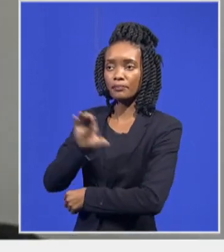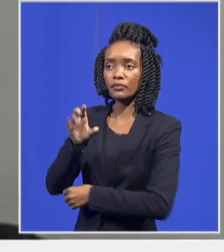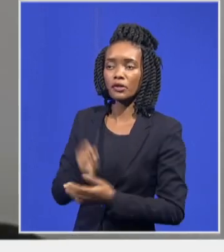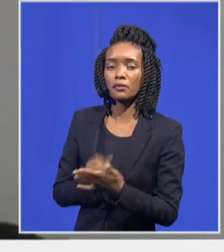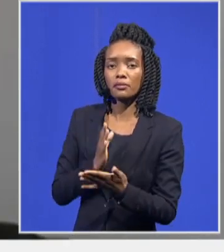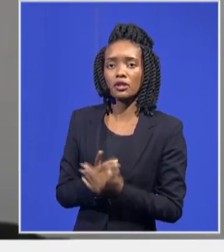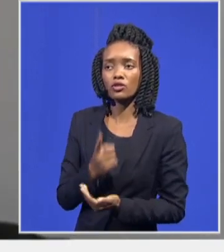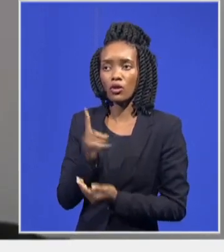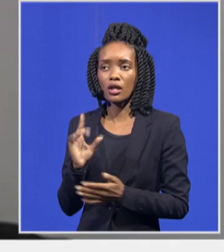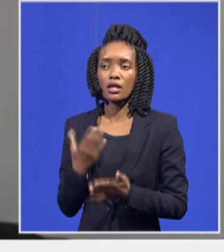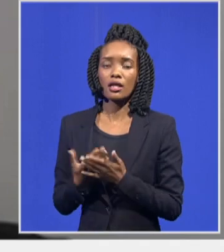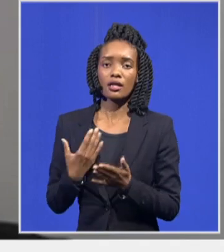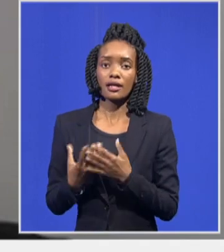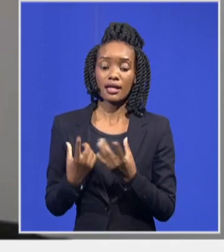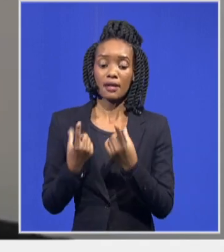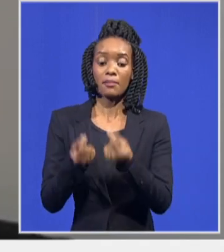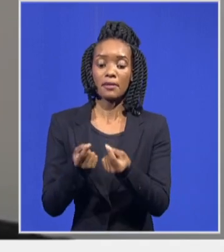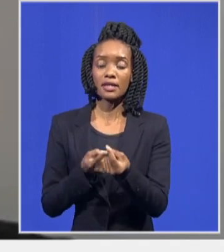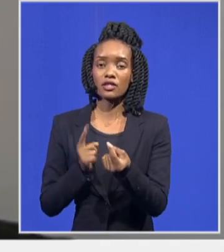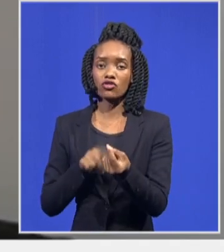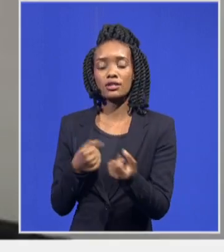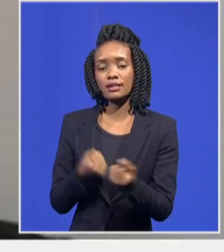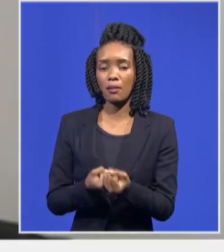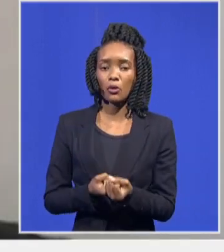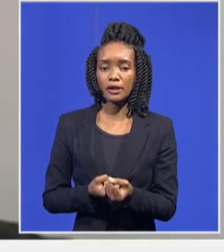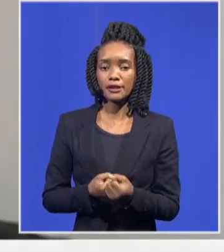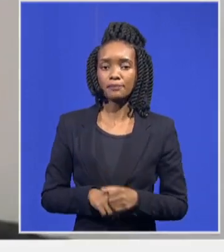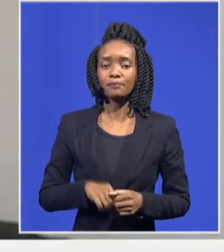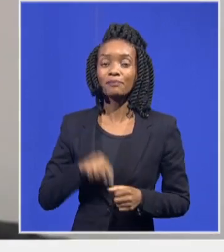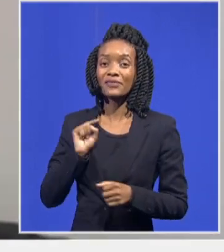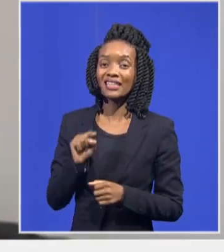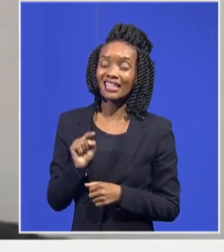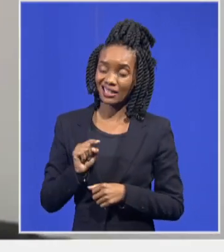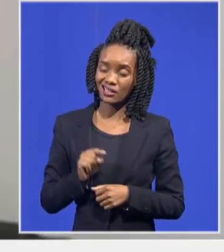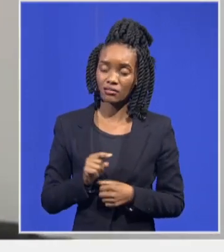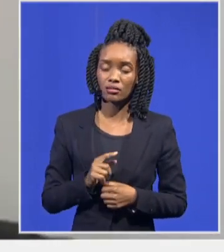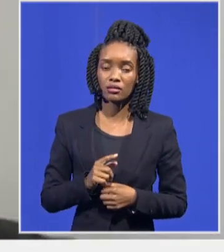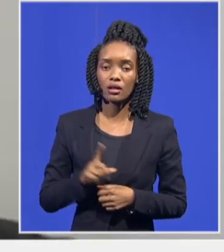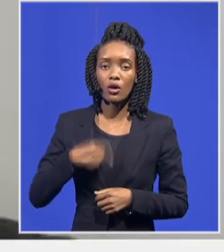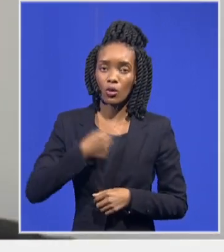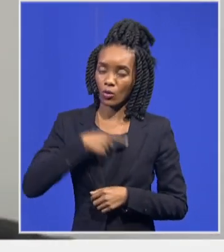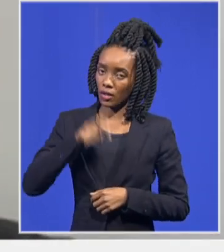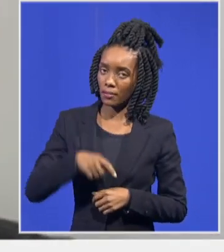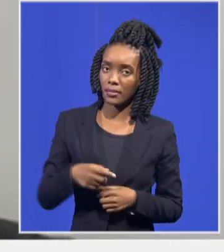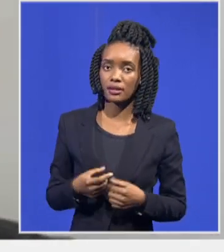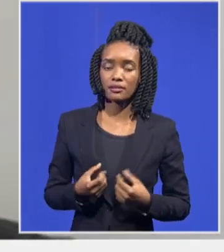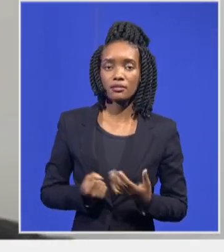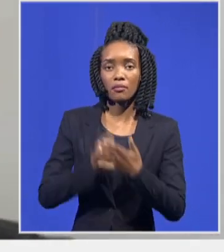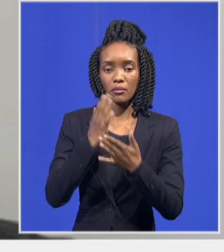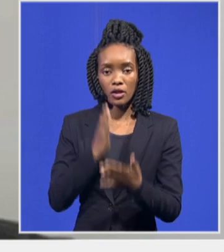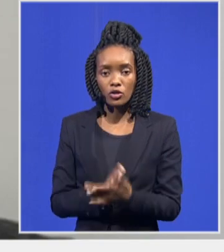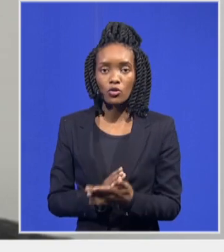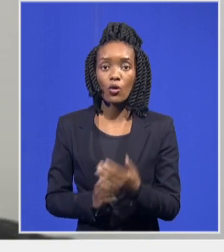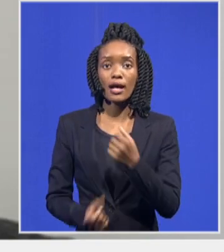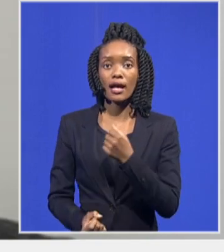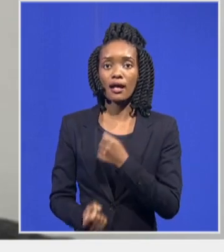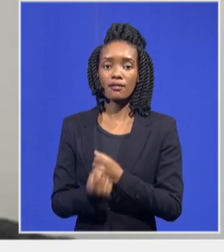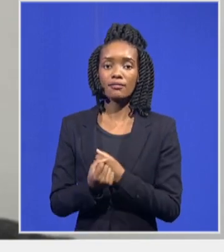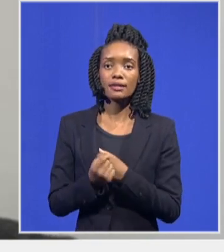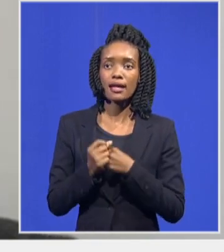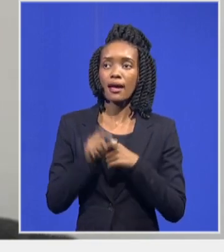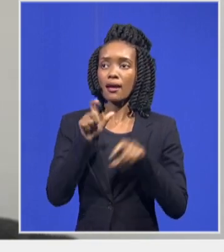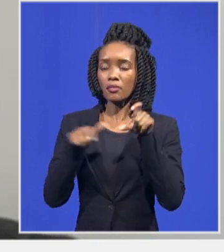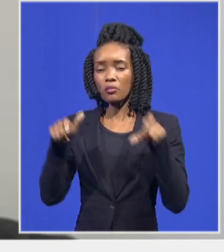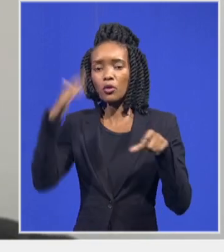implementation of that investment plan. And I think this is something that requires for us to be able to ensure that it does have that ability, and